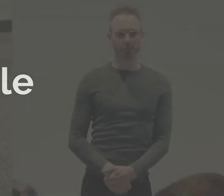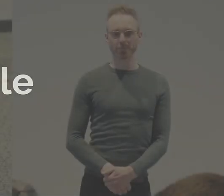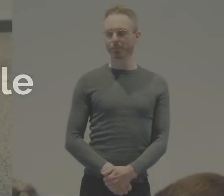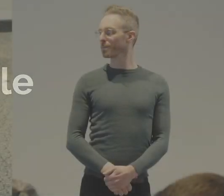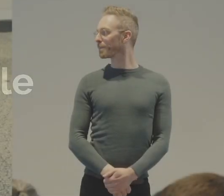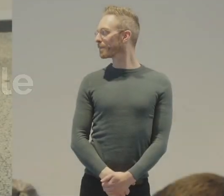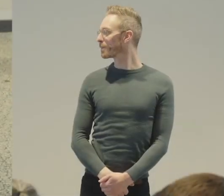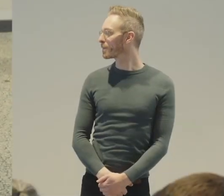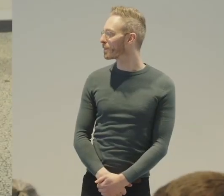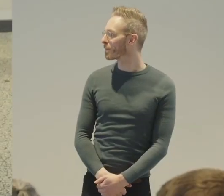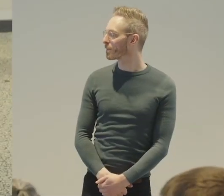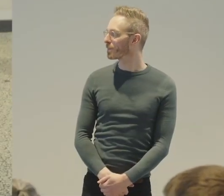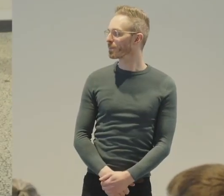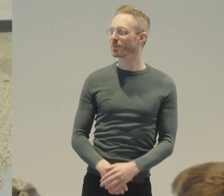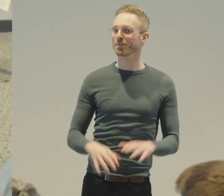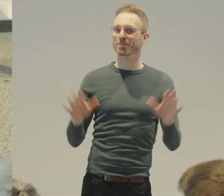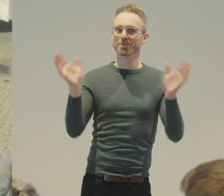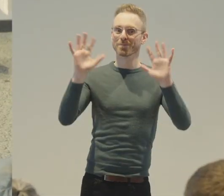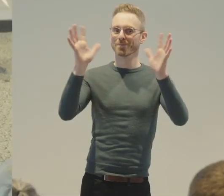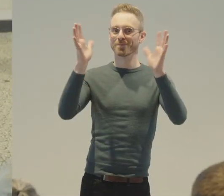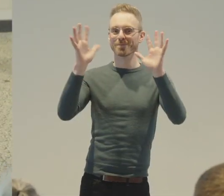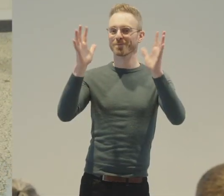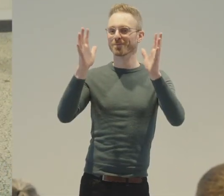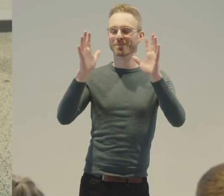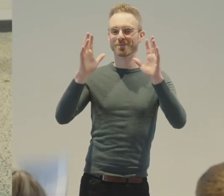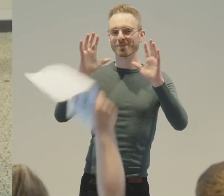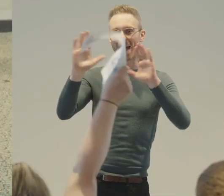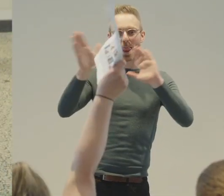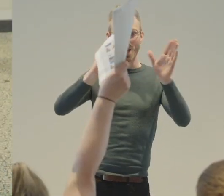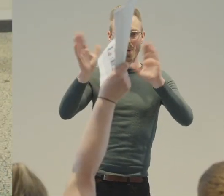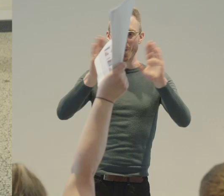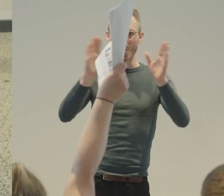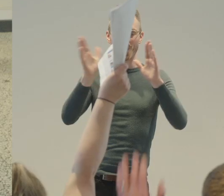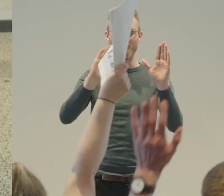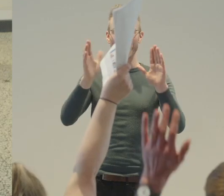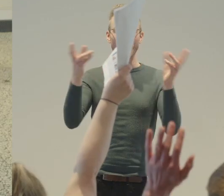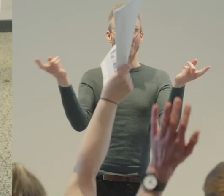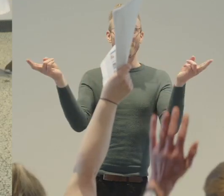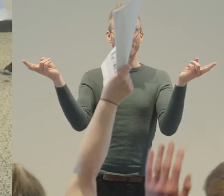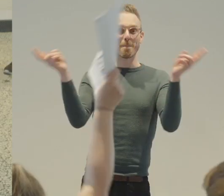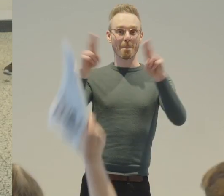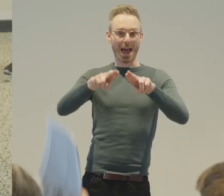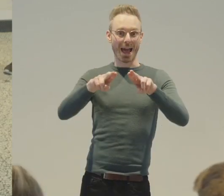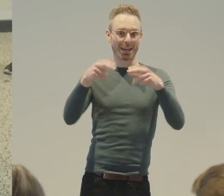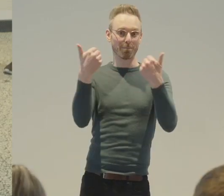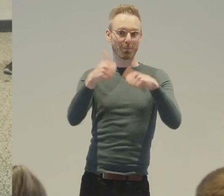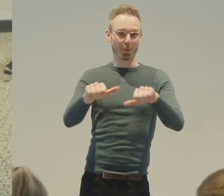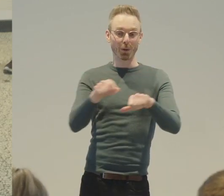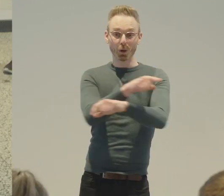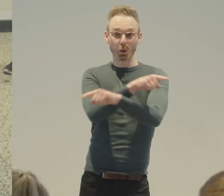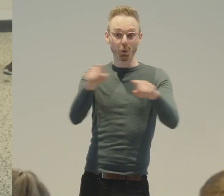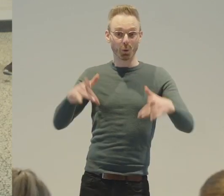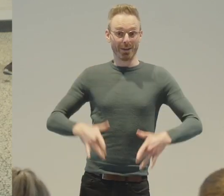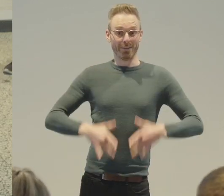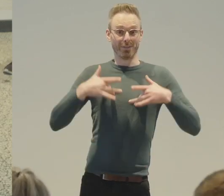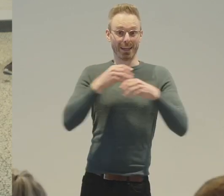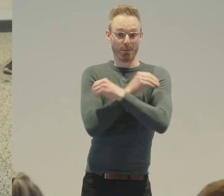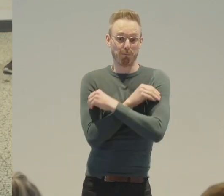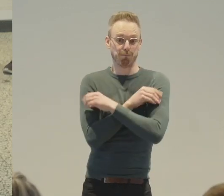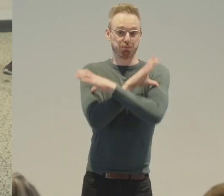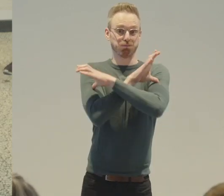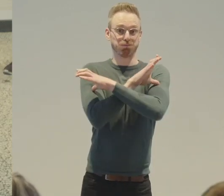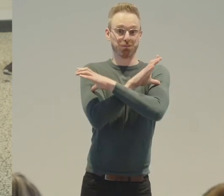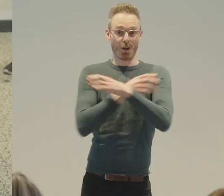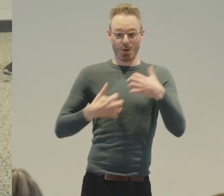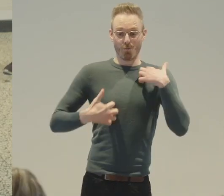Hello. Yeah. Hey. Hello. Welcome back. Have we all recharged our batteries? Yeah.